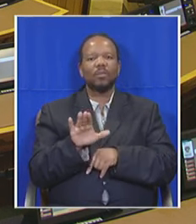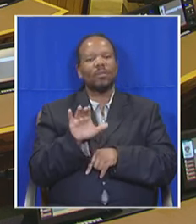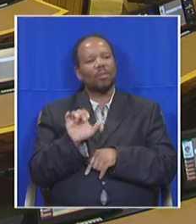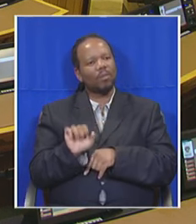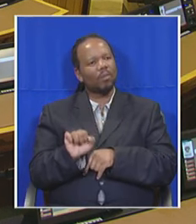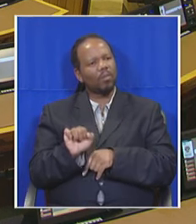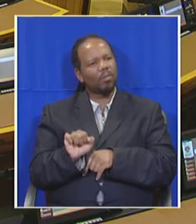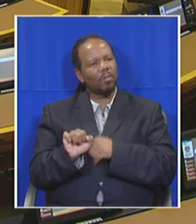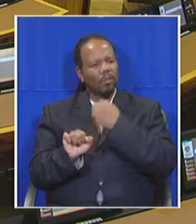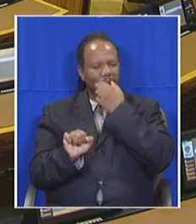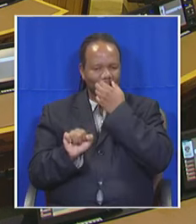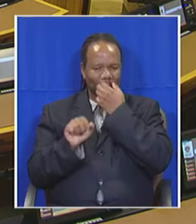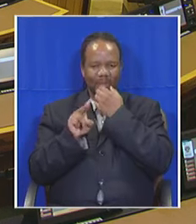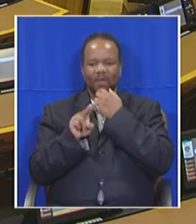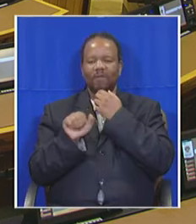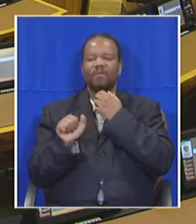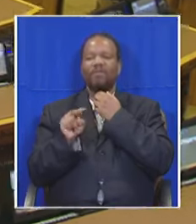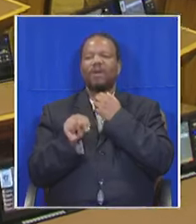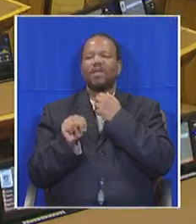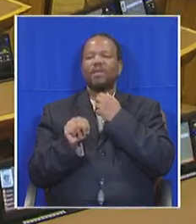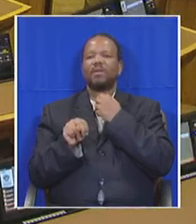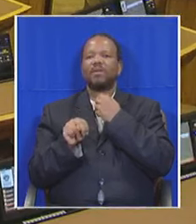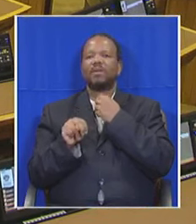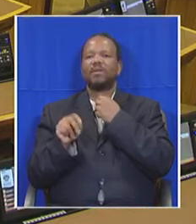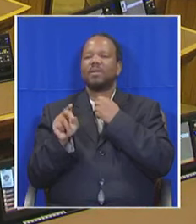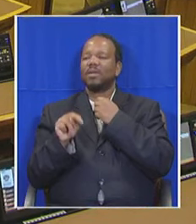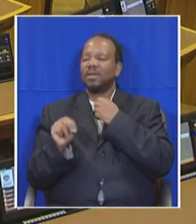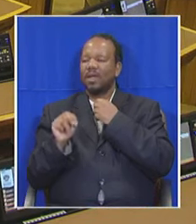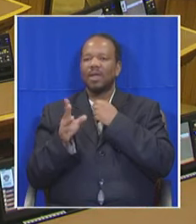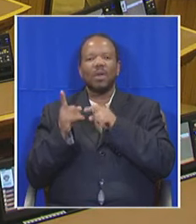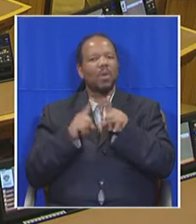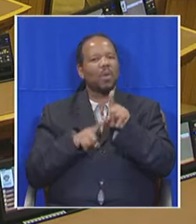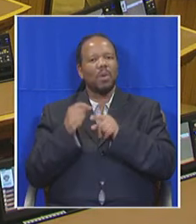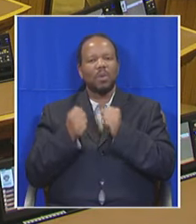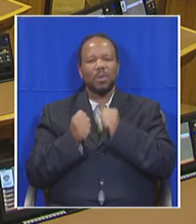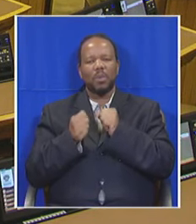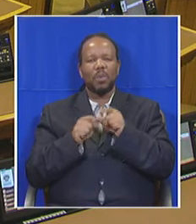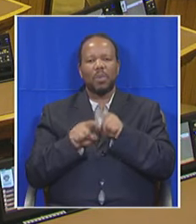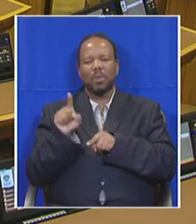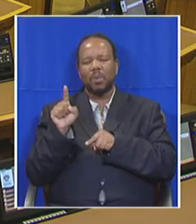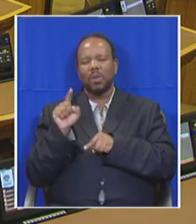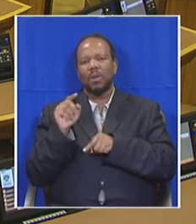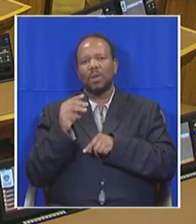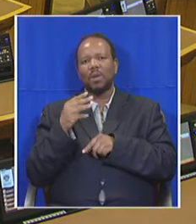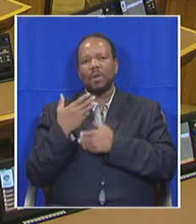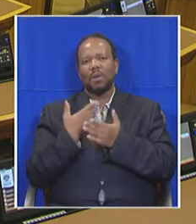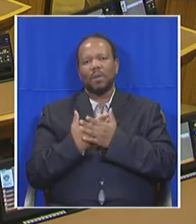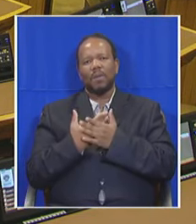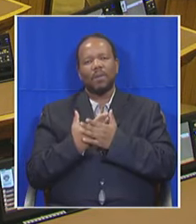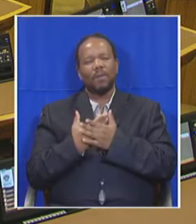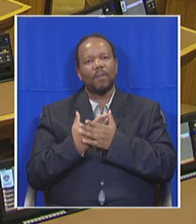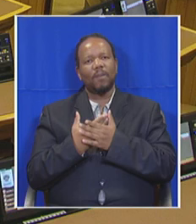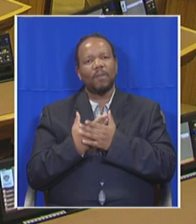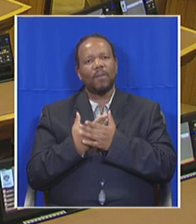Wade van Niekerk delivered another superb performance on Saturday 10 June 2017 by smashing